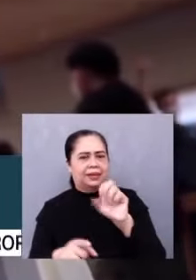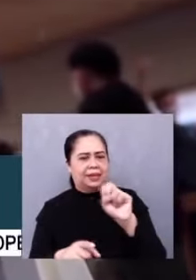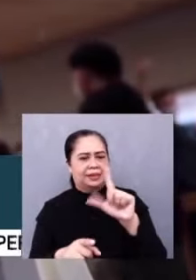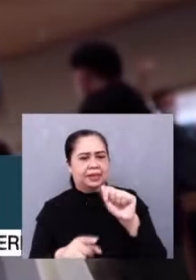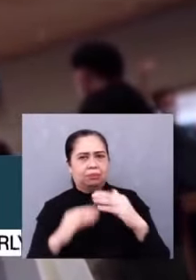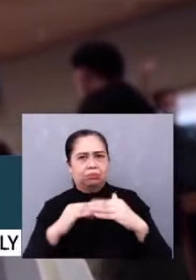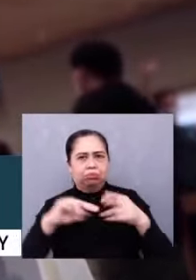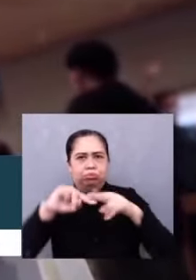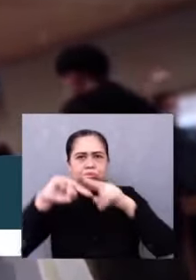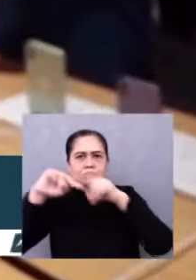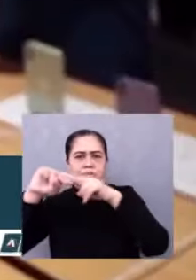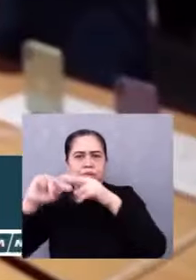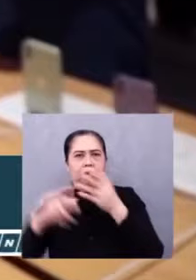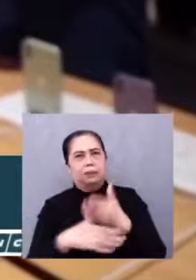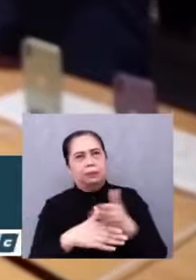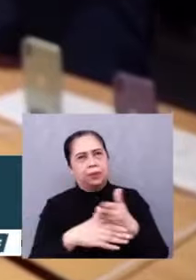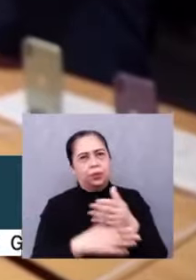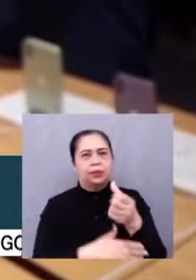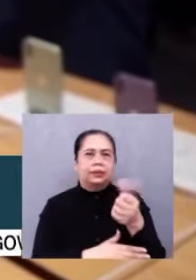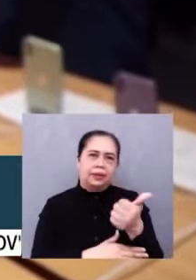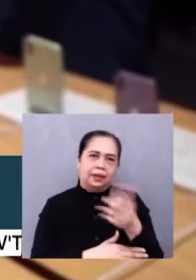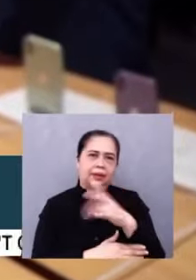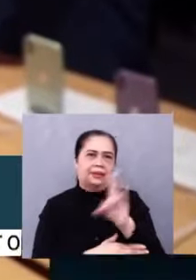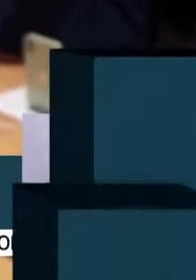between 10 and 70%.